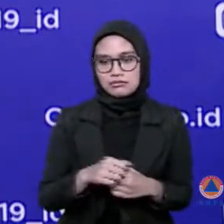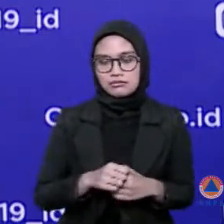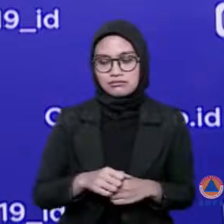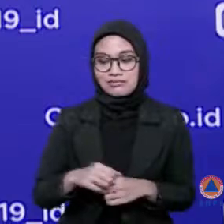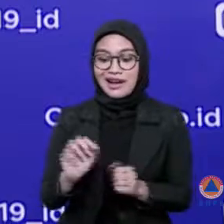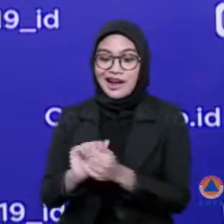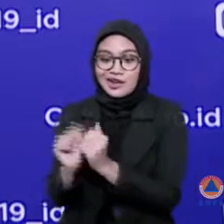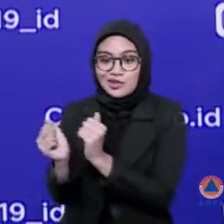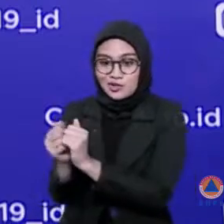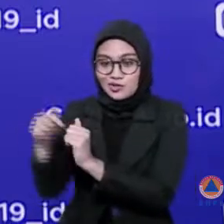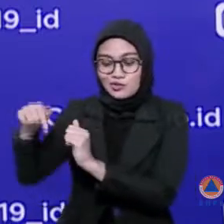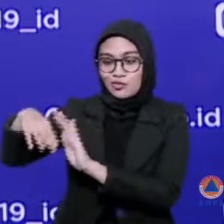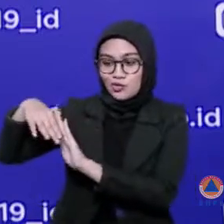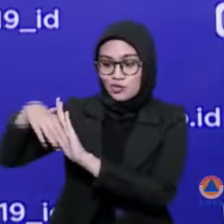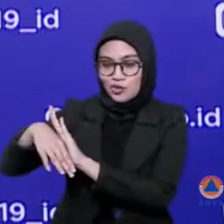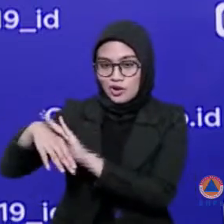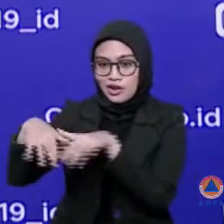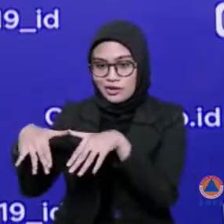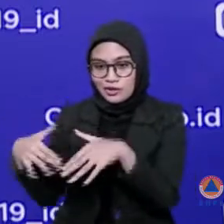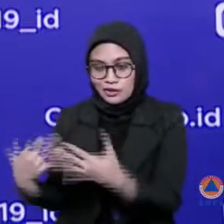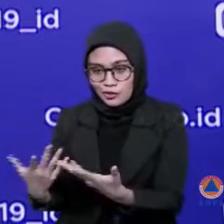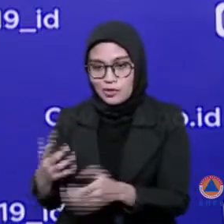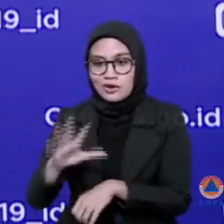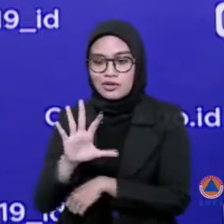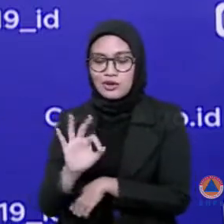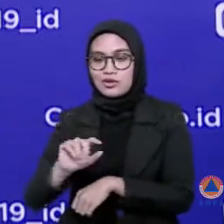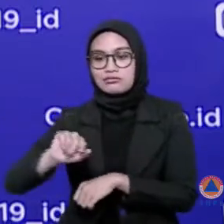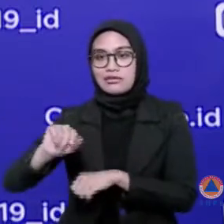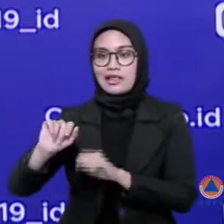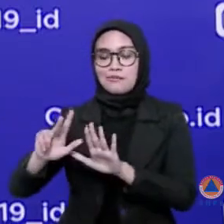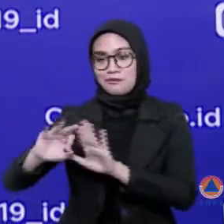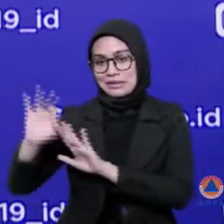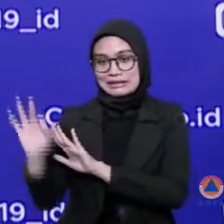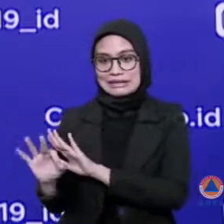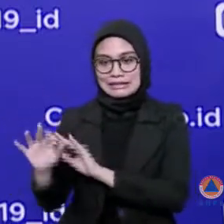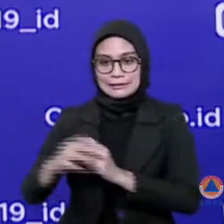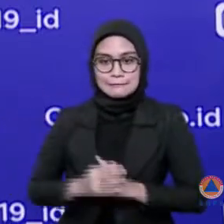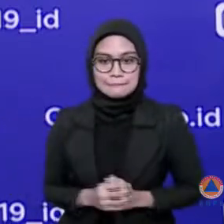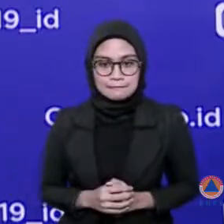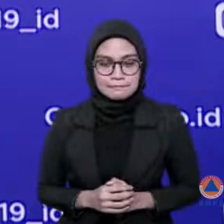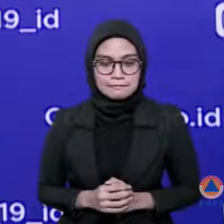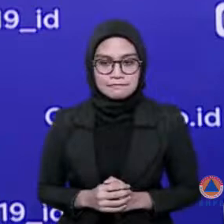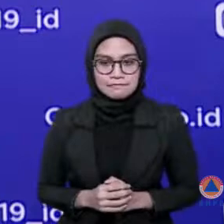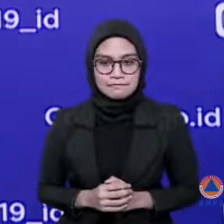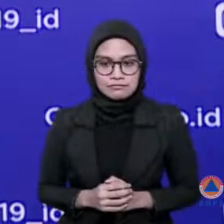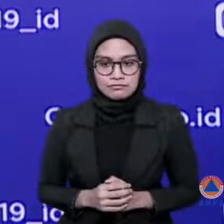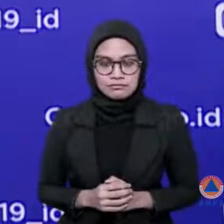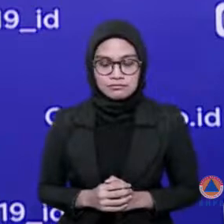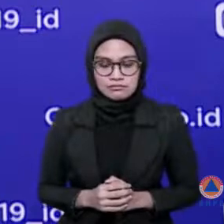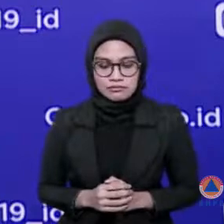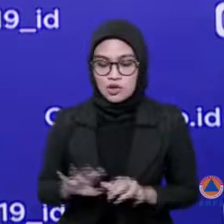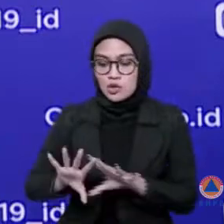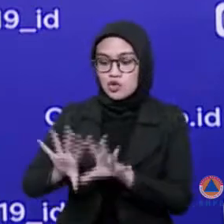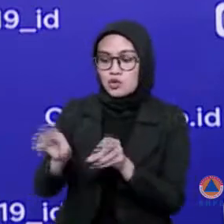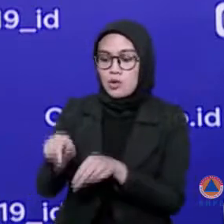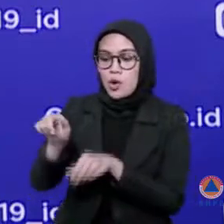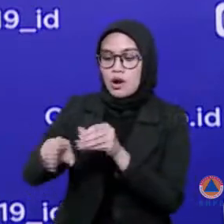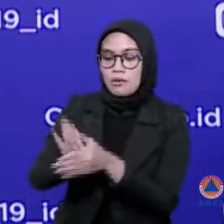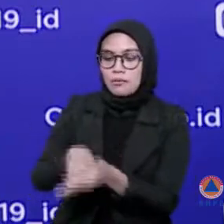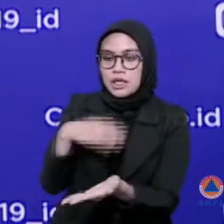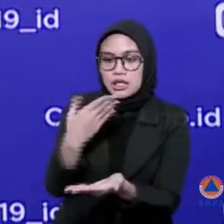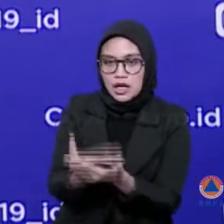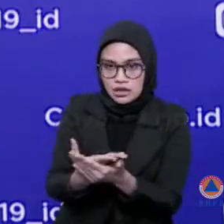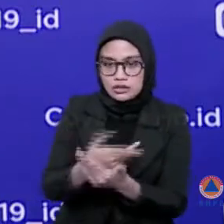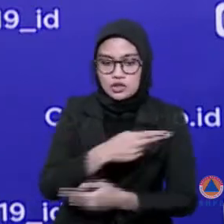7,526 cases, or 0.18%. This percentage is much lower than the world's current active